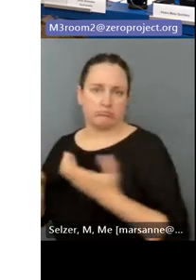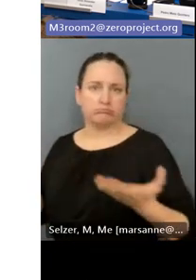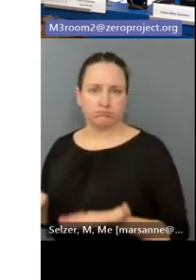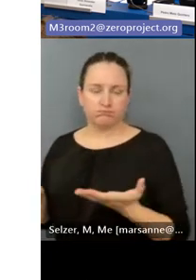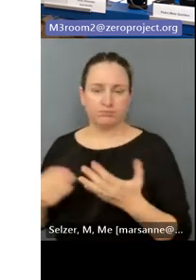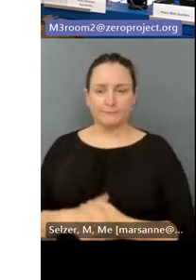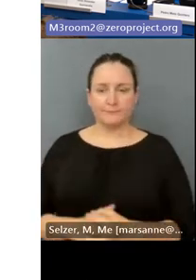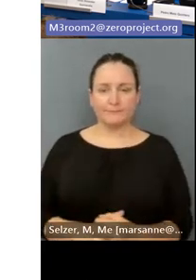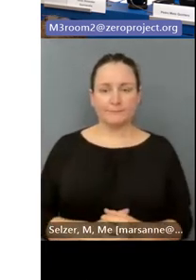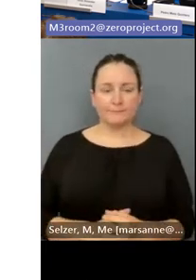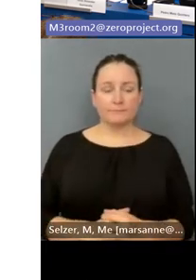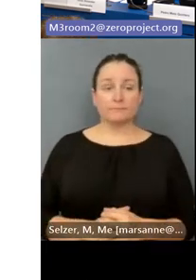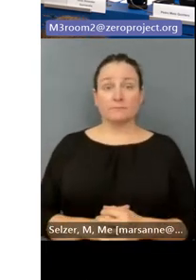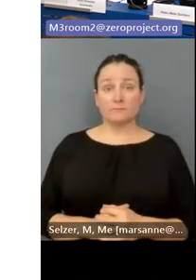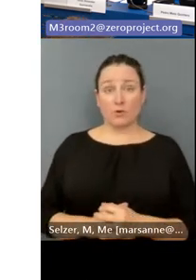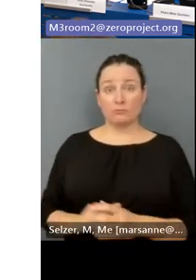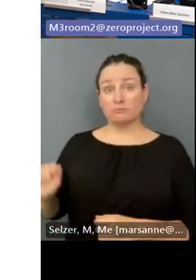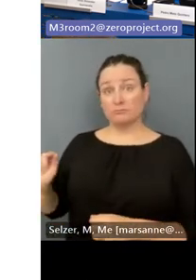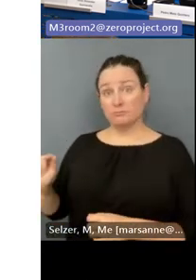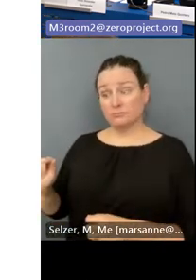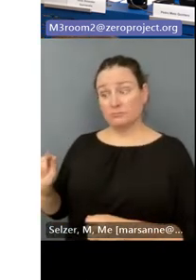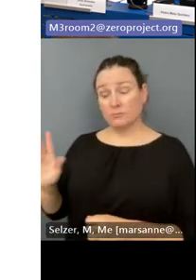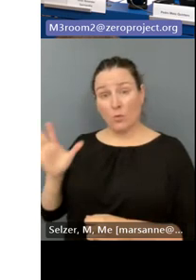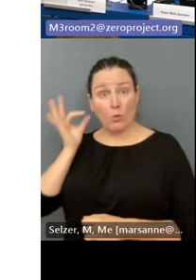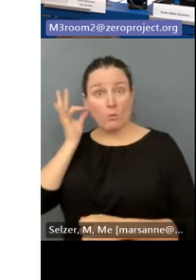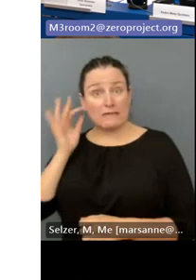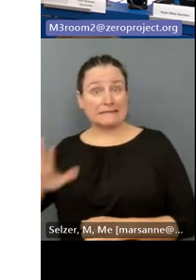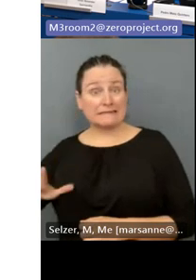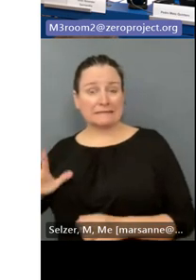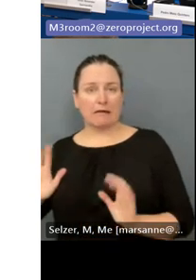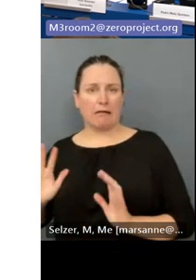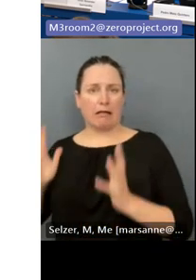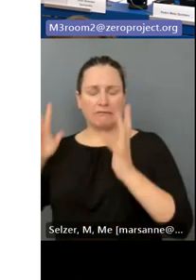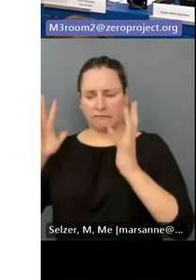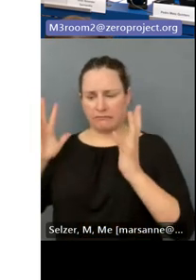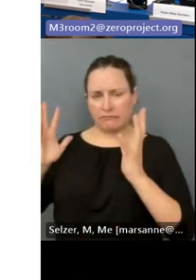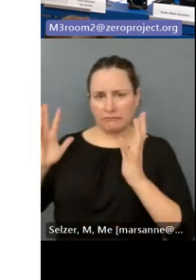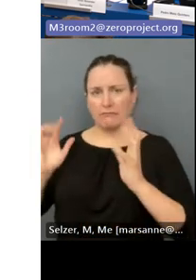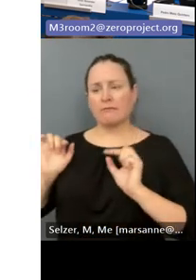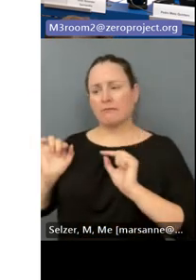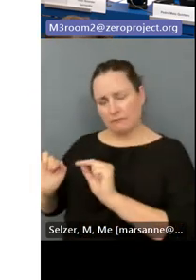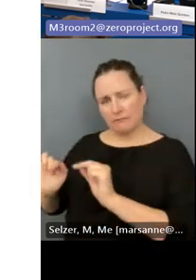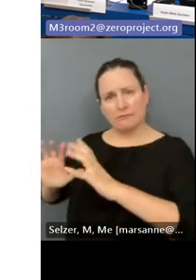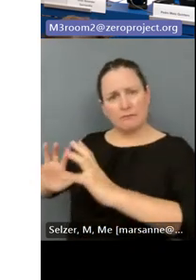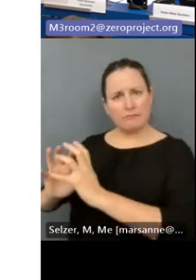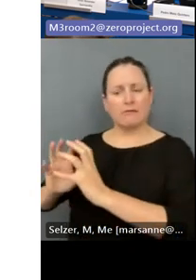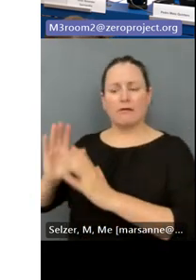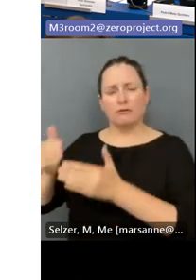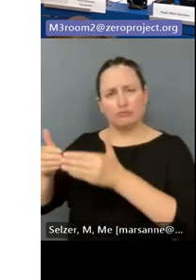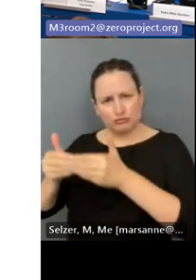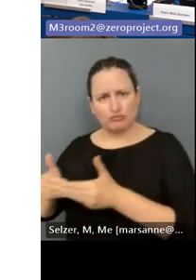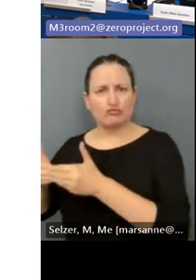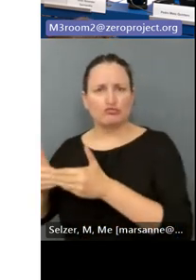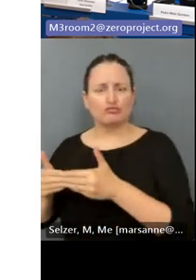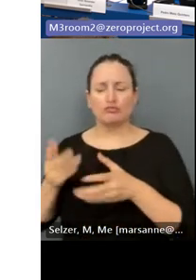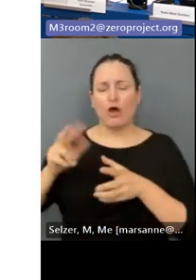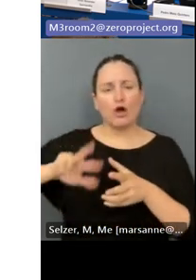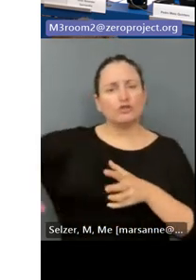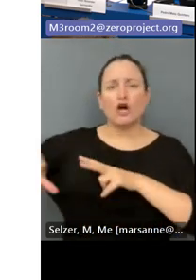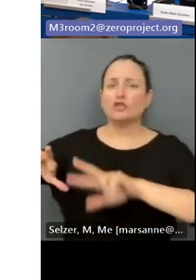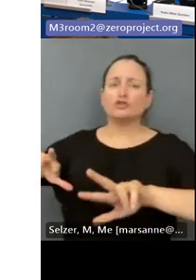reach women with disability who leave a digital gender gap to leaving no one behind. No girl or